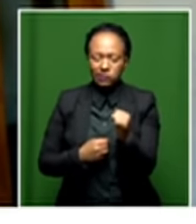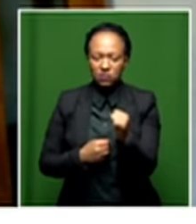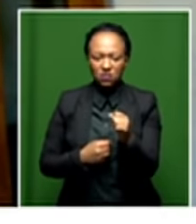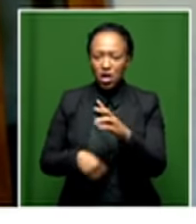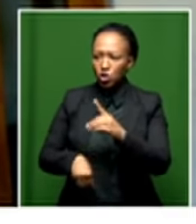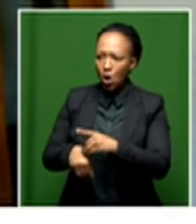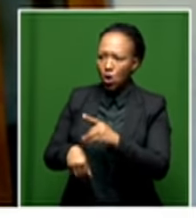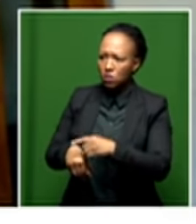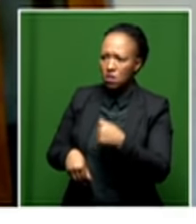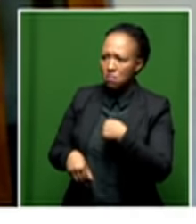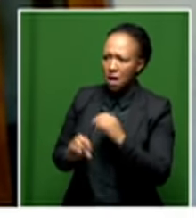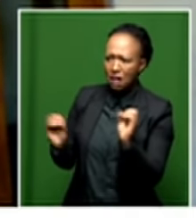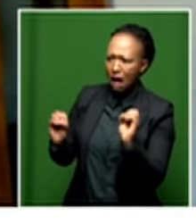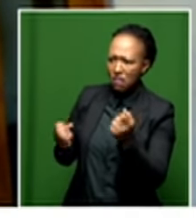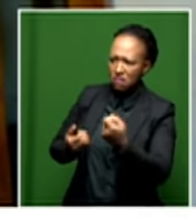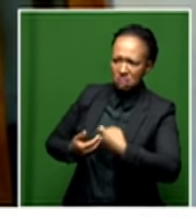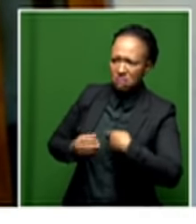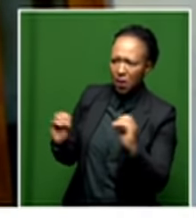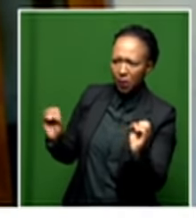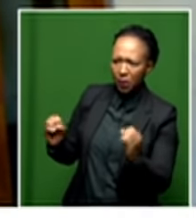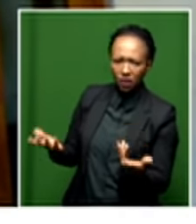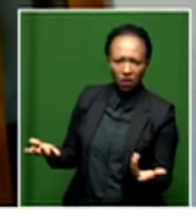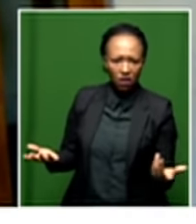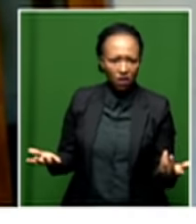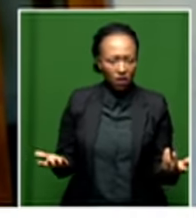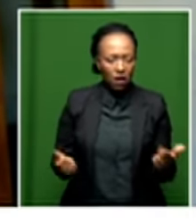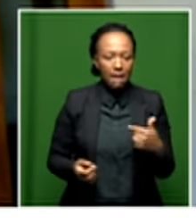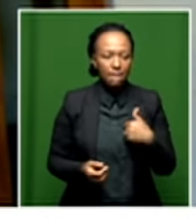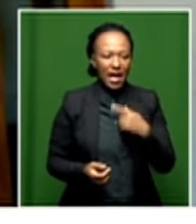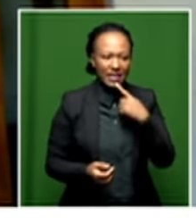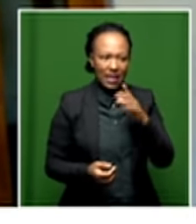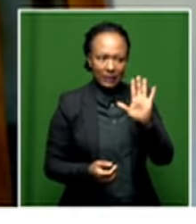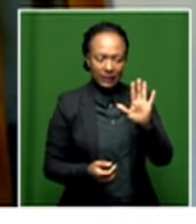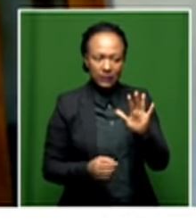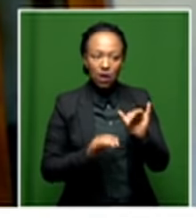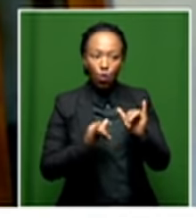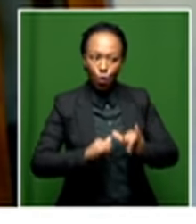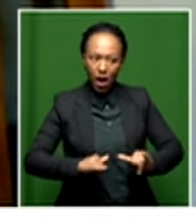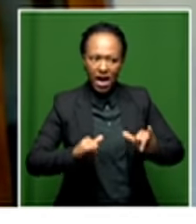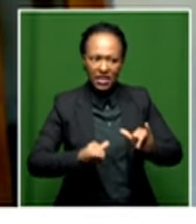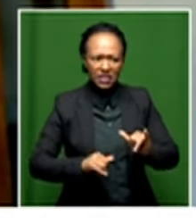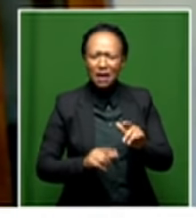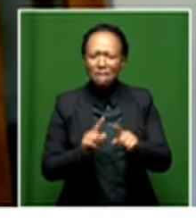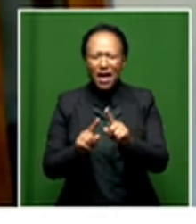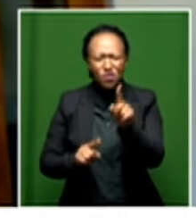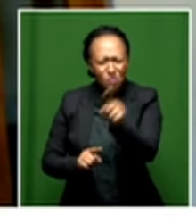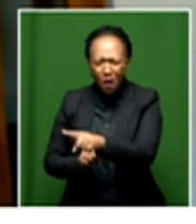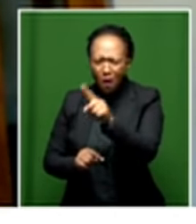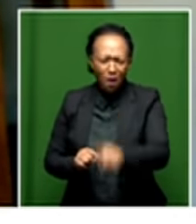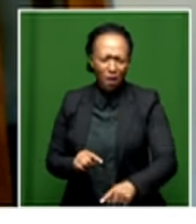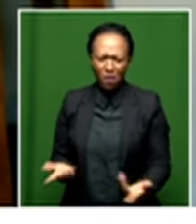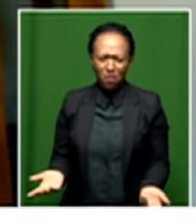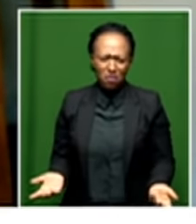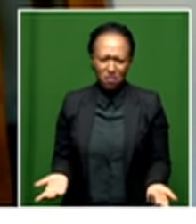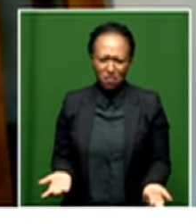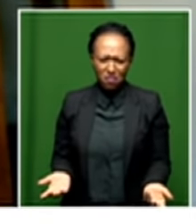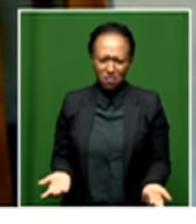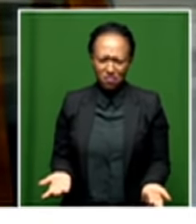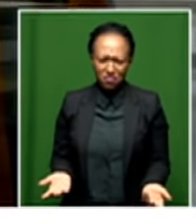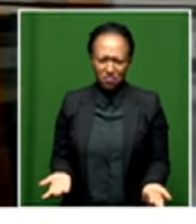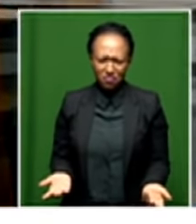Doctor, I haven't received anything. Yeah. All I can say to them is just wait. And it's wrong. Yeah. We've